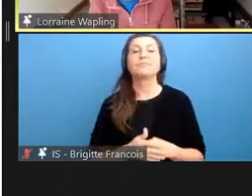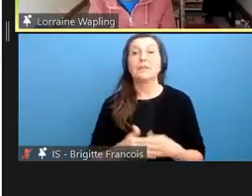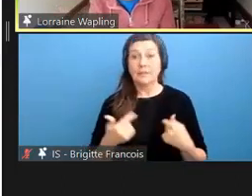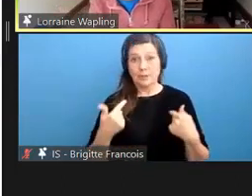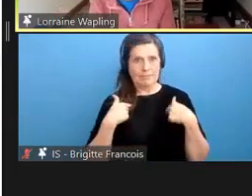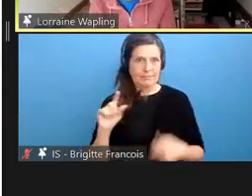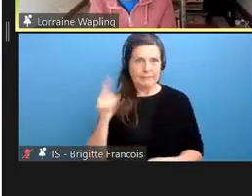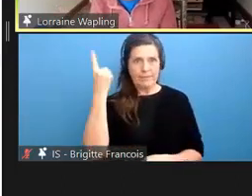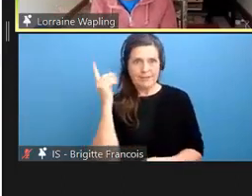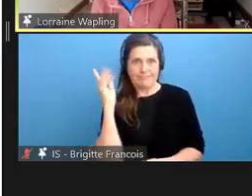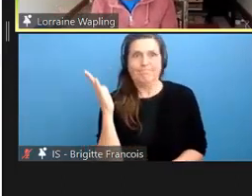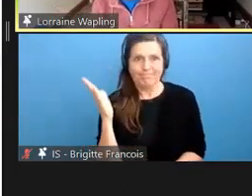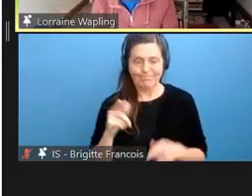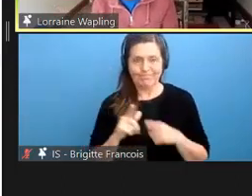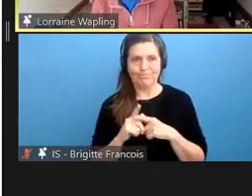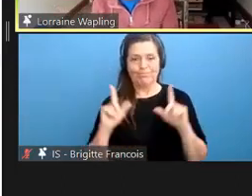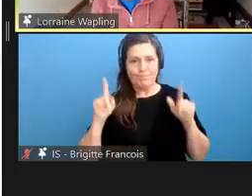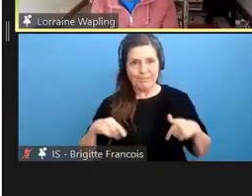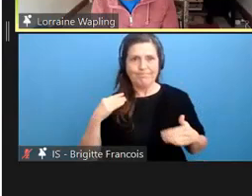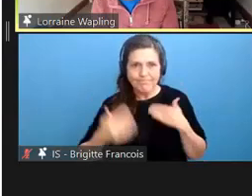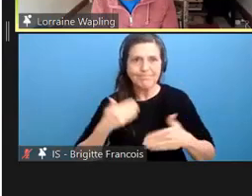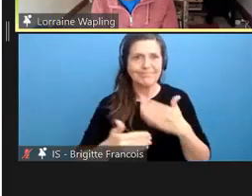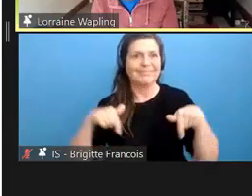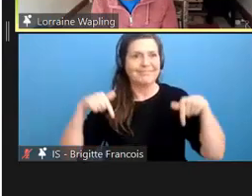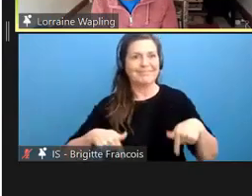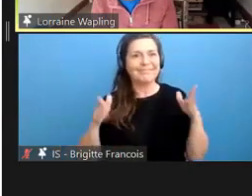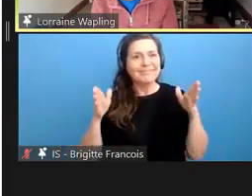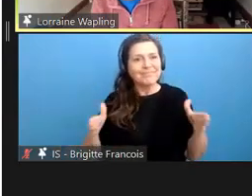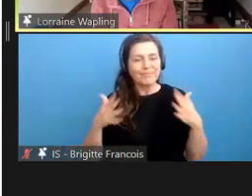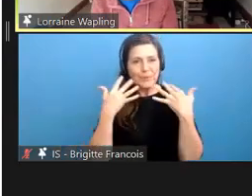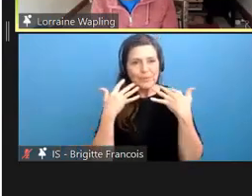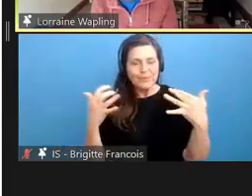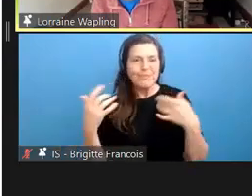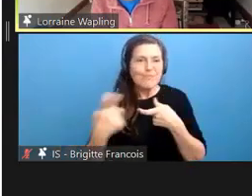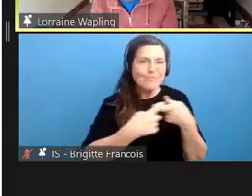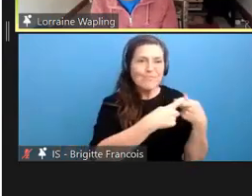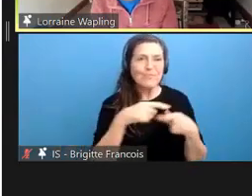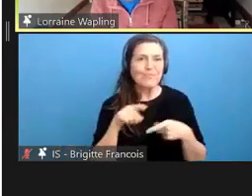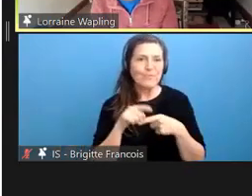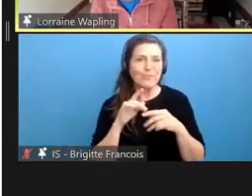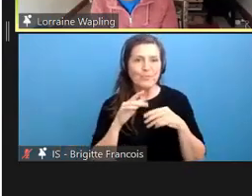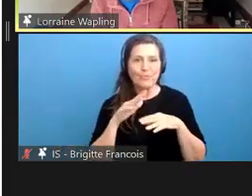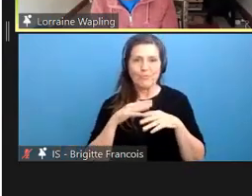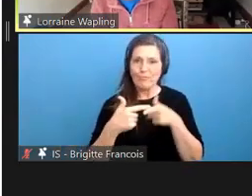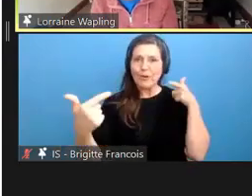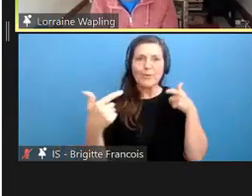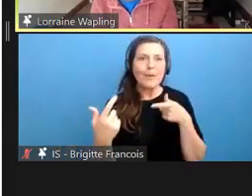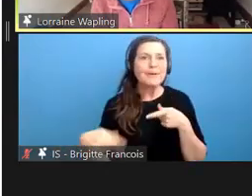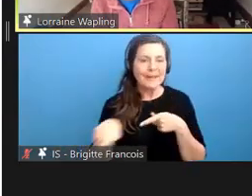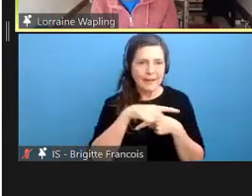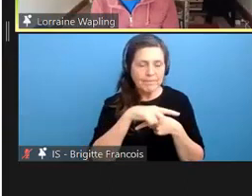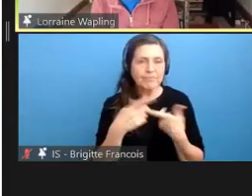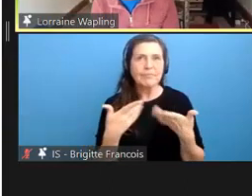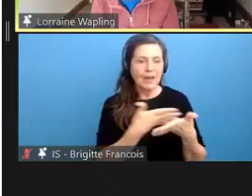series, really, which is fantastic. And as Joanna mentioned, we're starting the series with language and